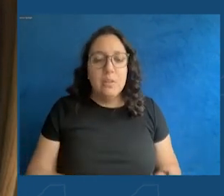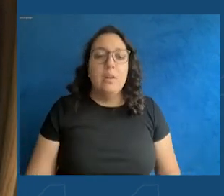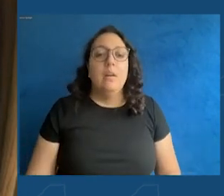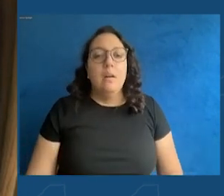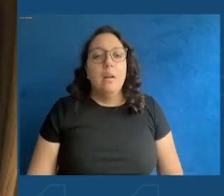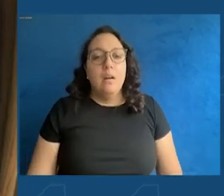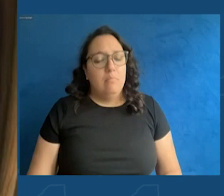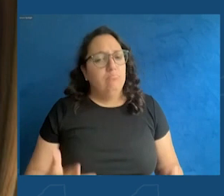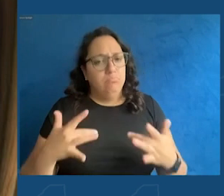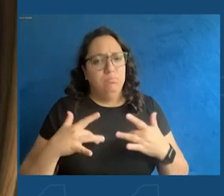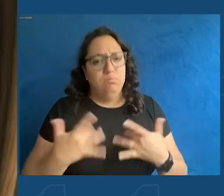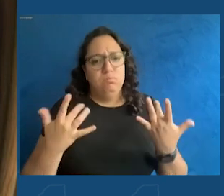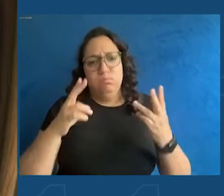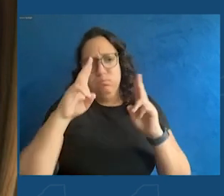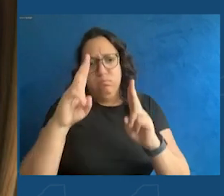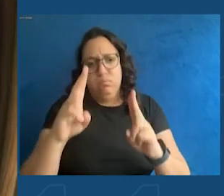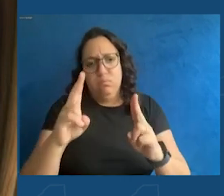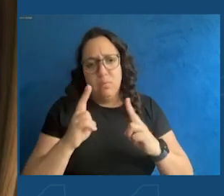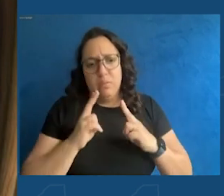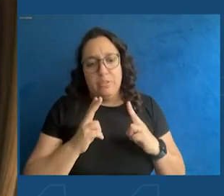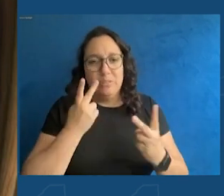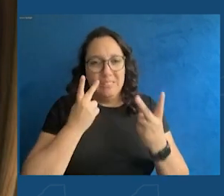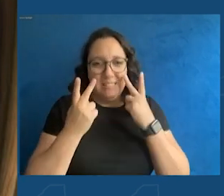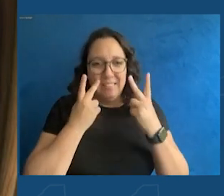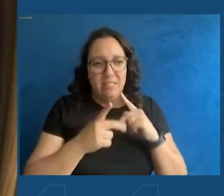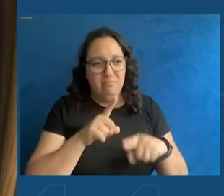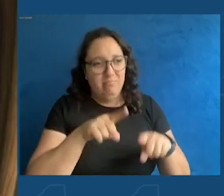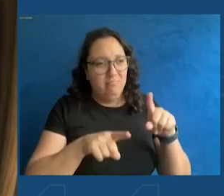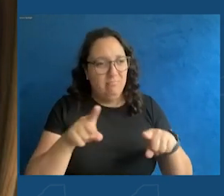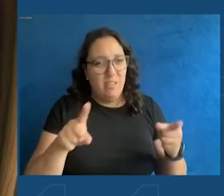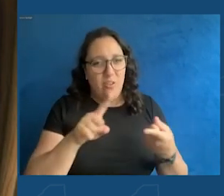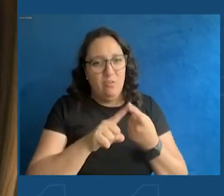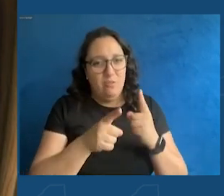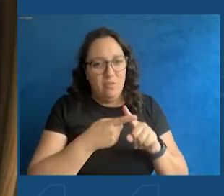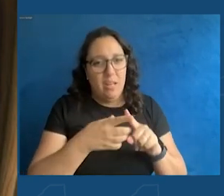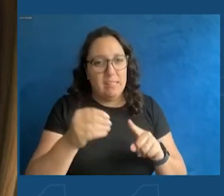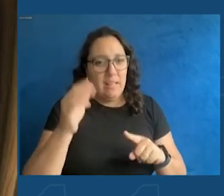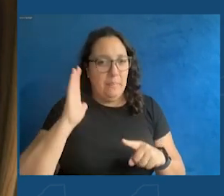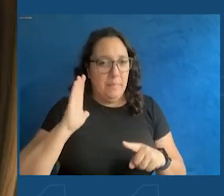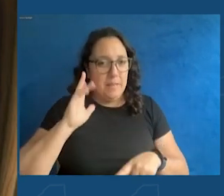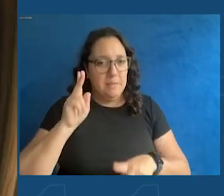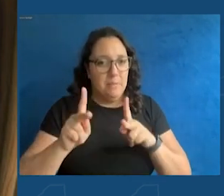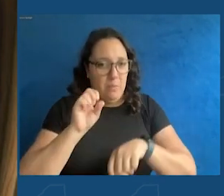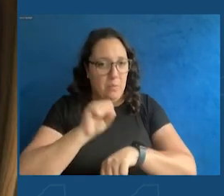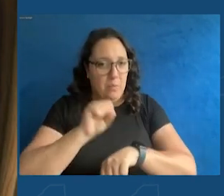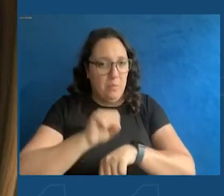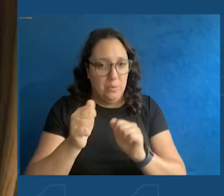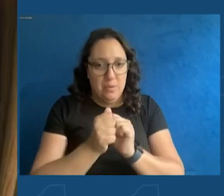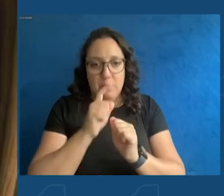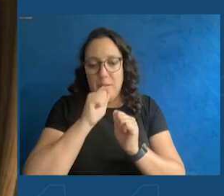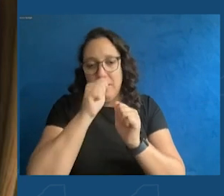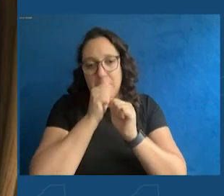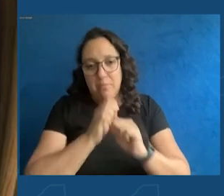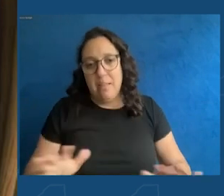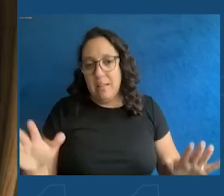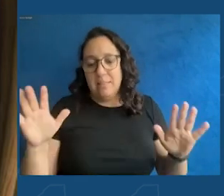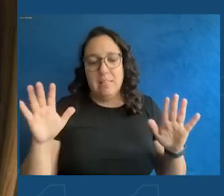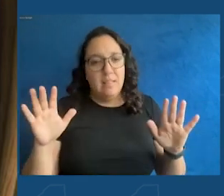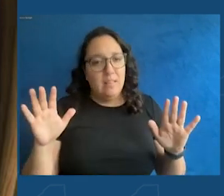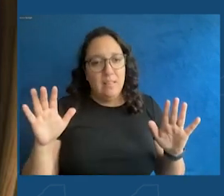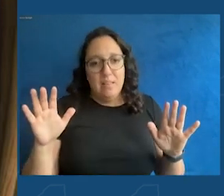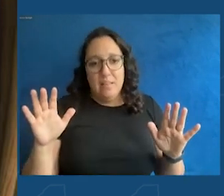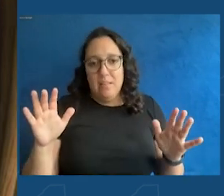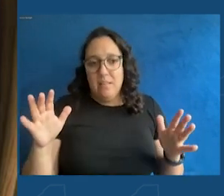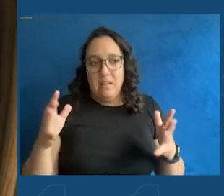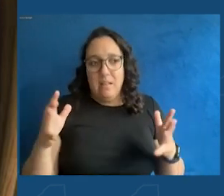and honored to see an array of friends and former colleagues, and I have really been blessed by a great deal of overlap in